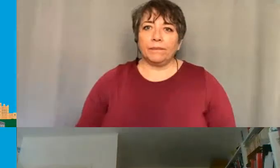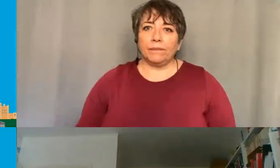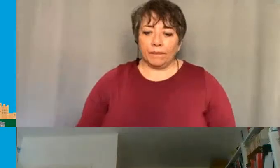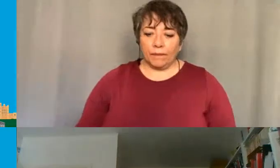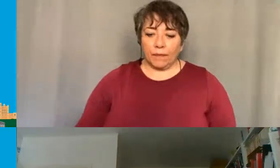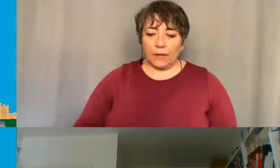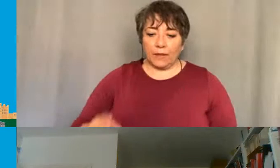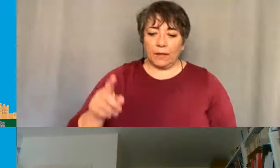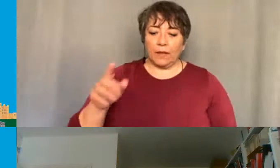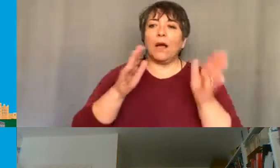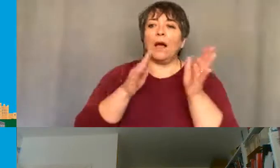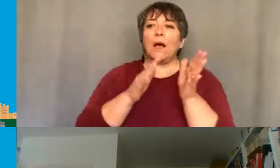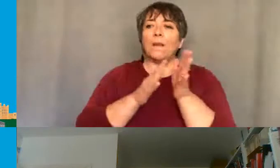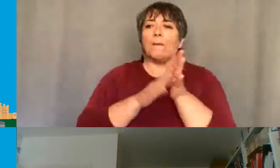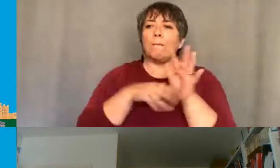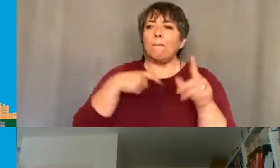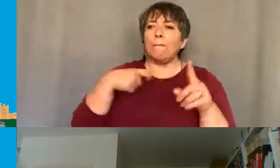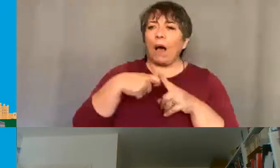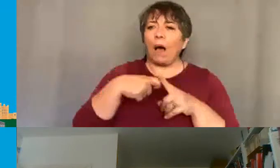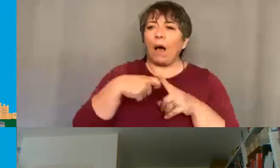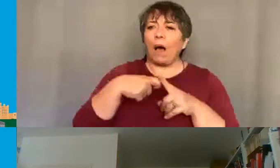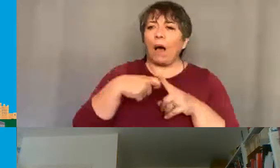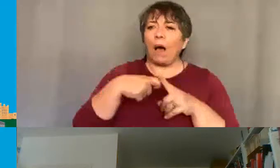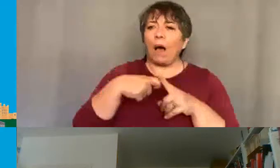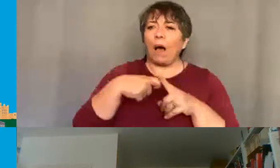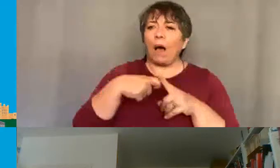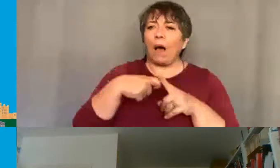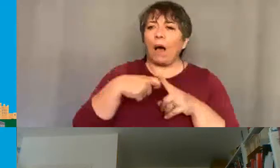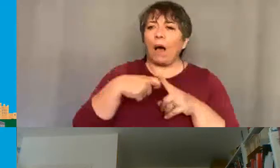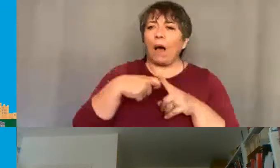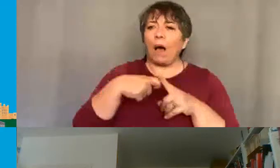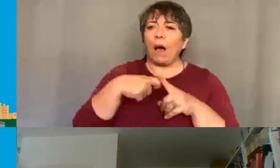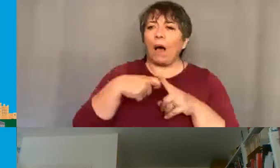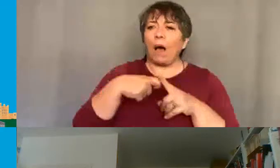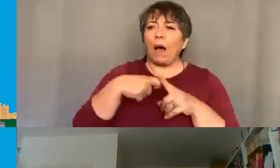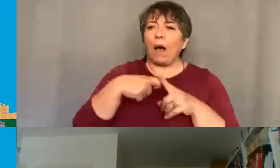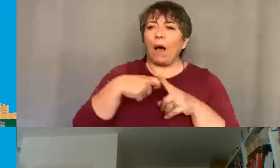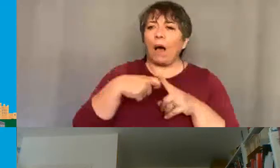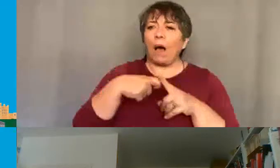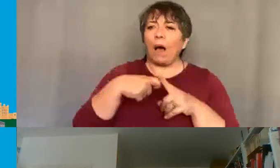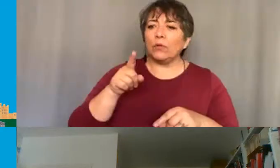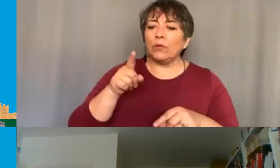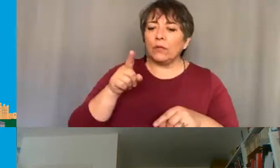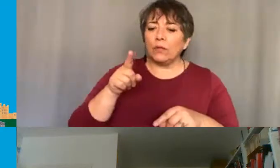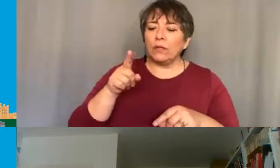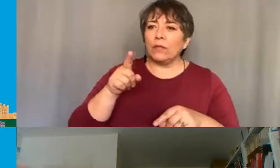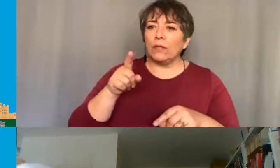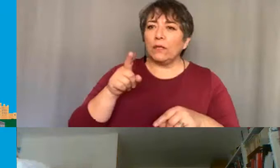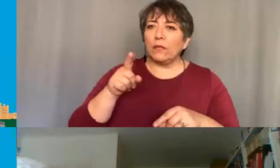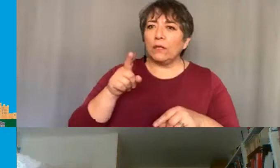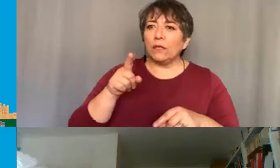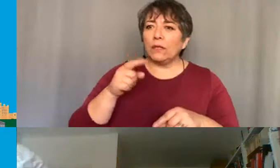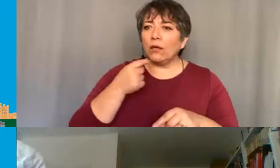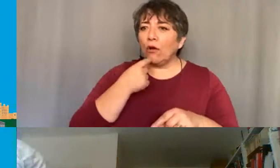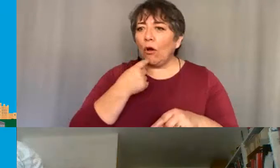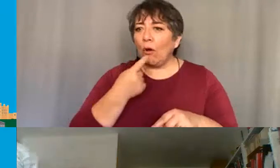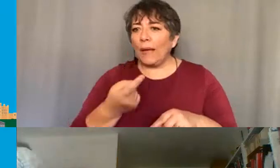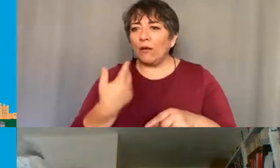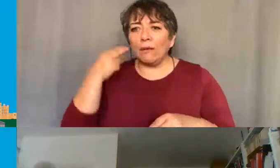Mark, did you want to take that? And Kate, obviously, if any of you want to comment on